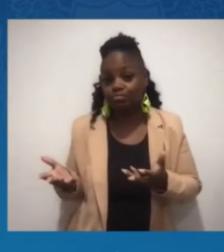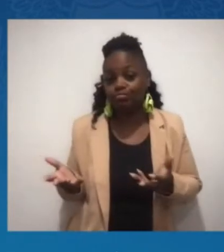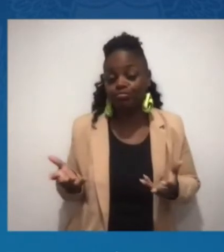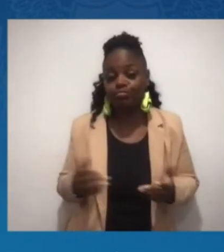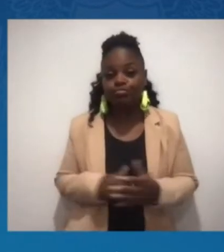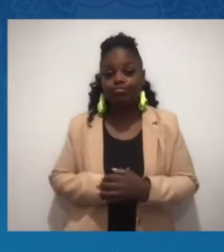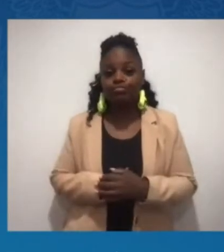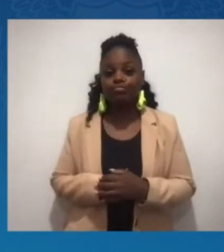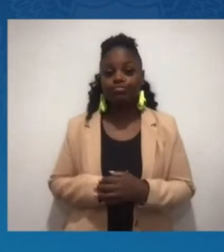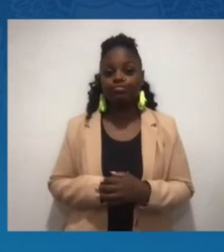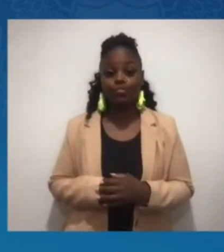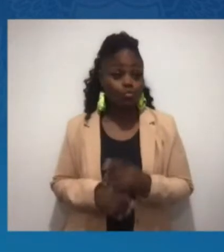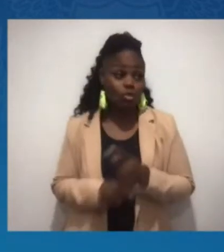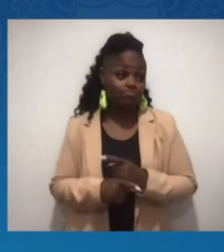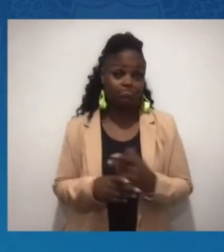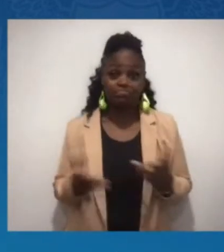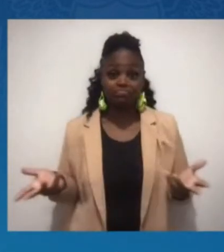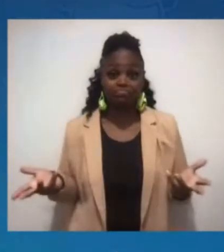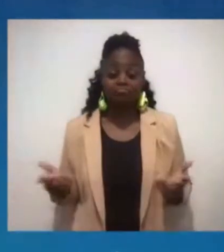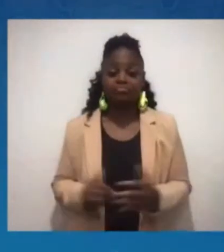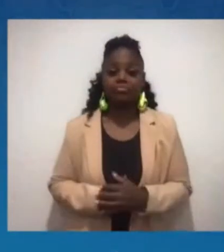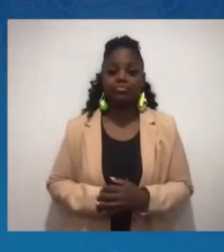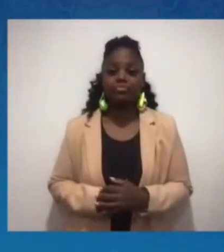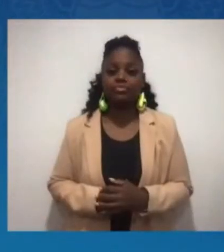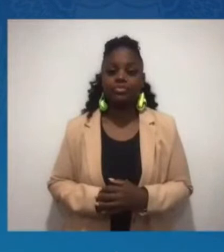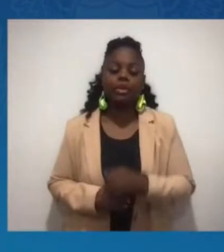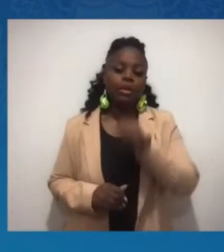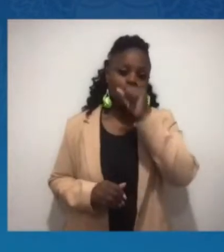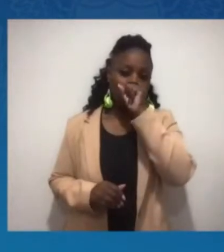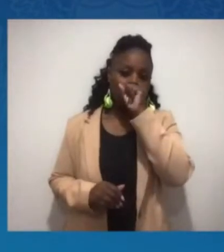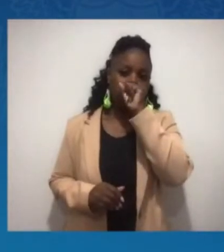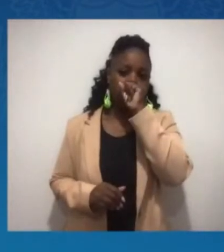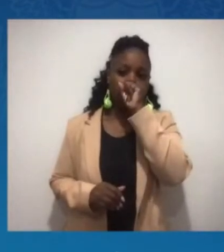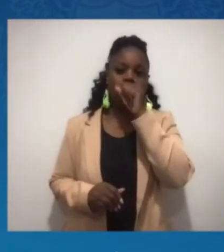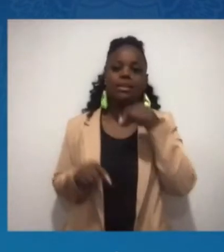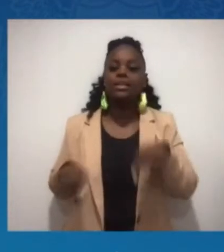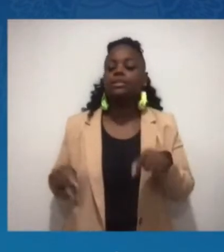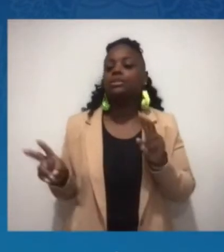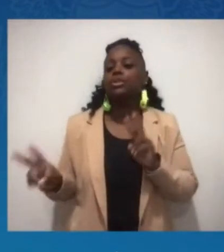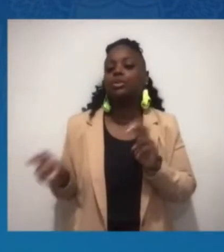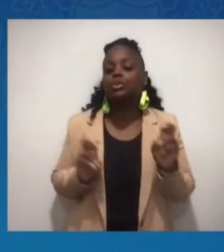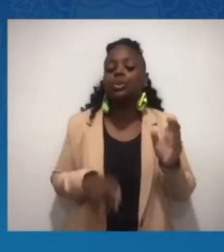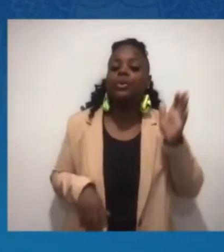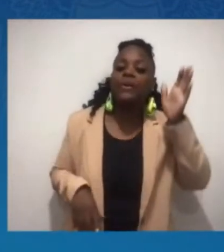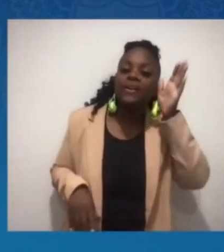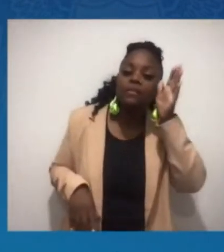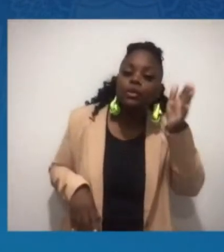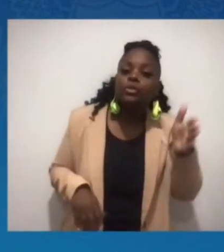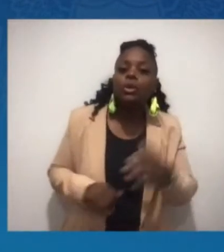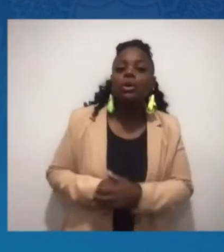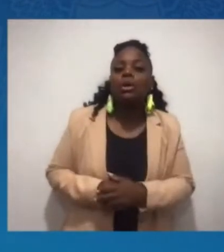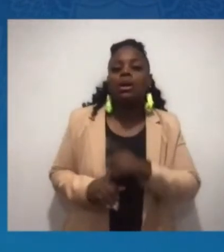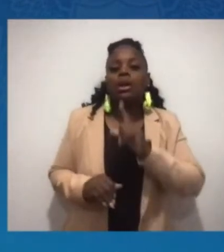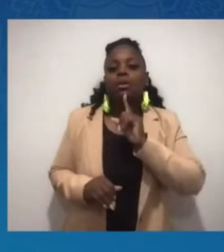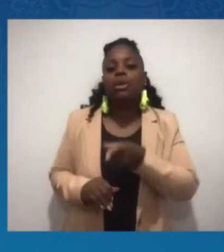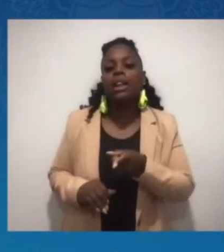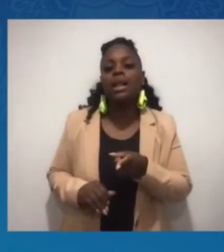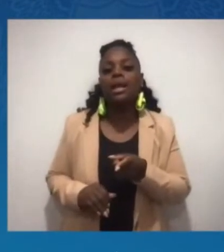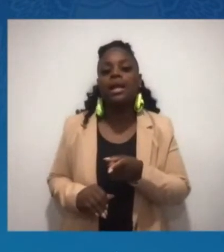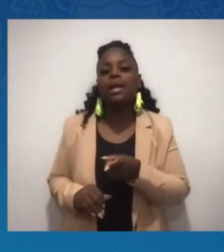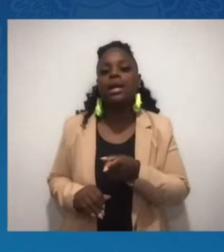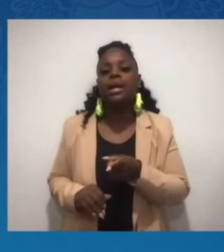And so the future of this issue will be a function of our willingness to fight for this, understanding that, again, it is